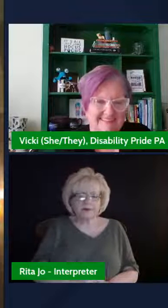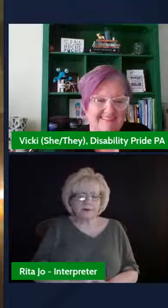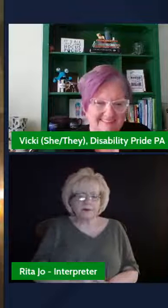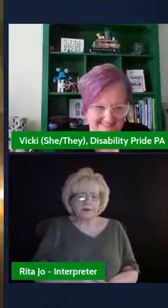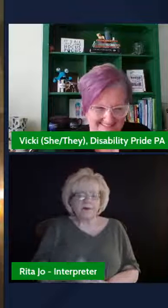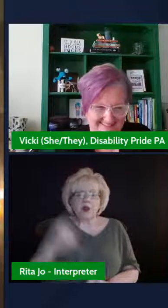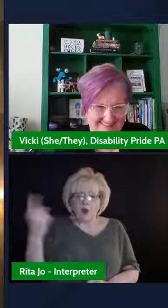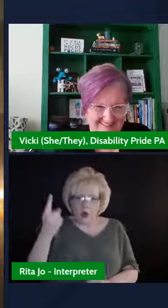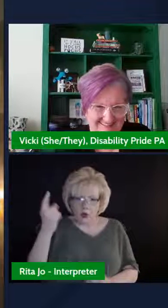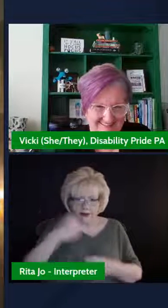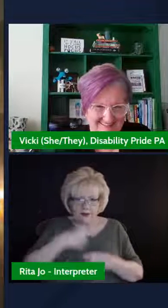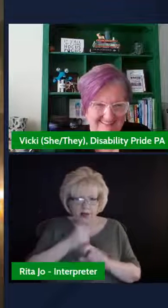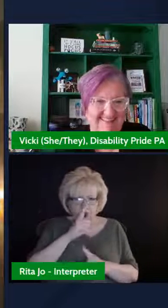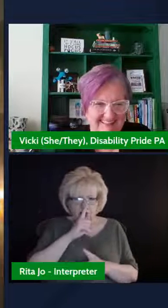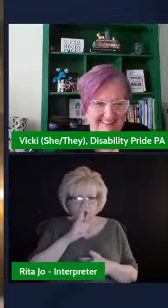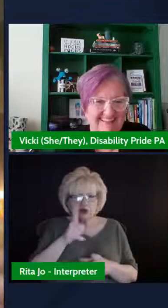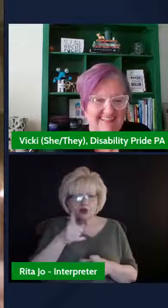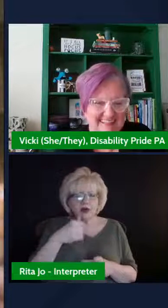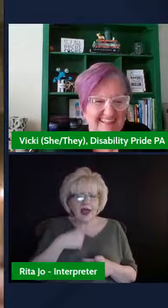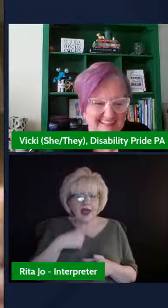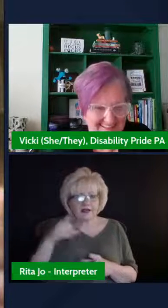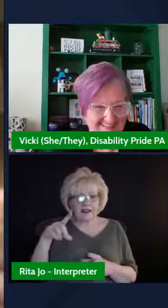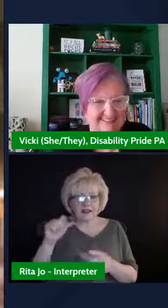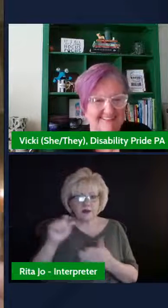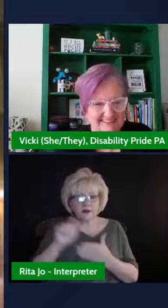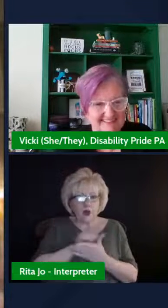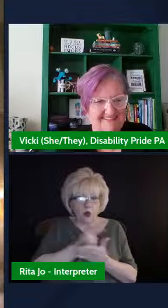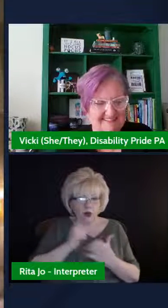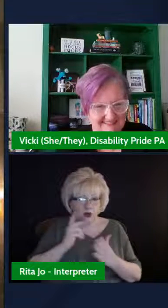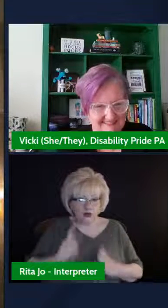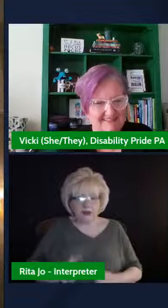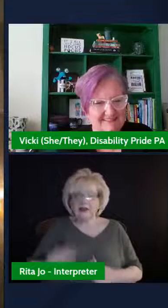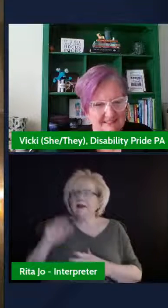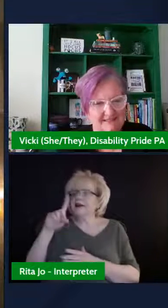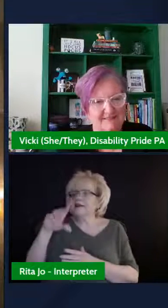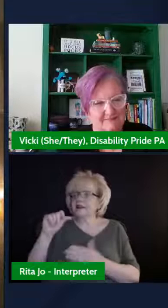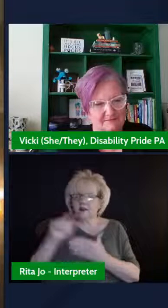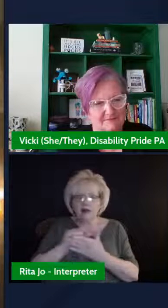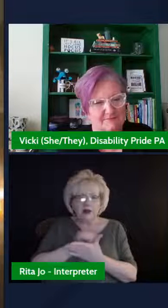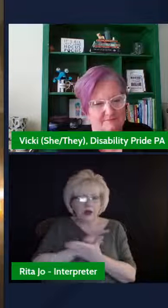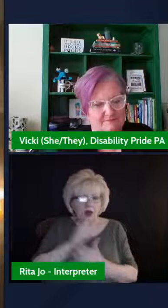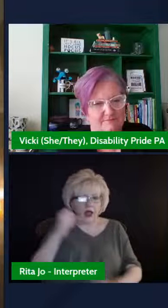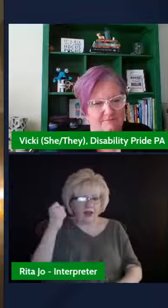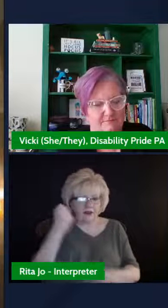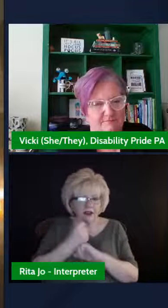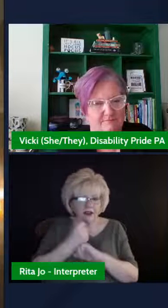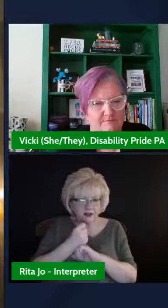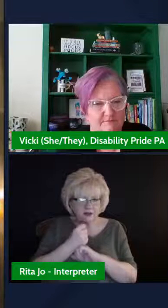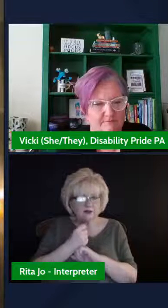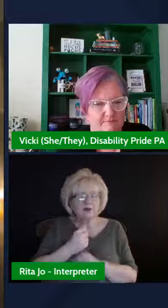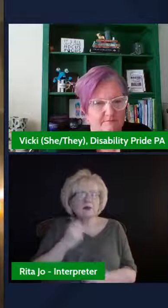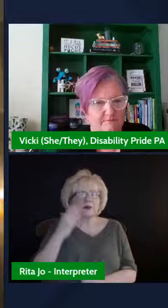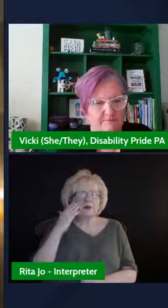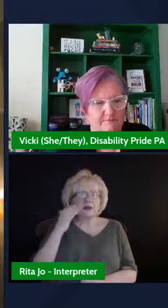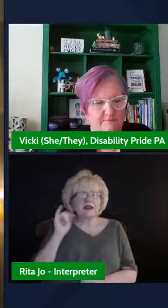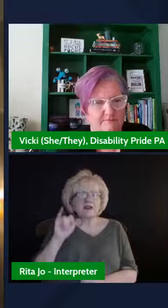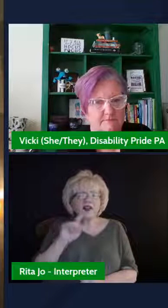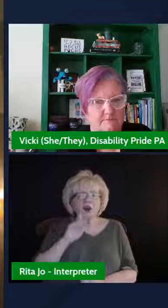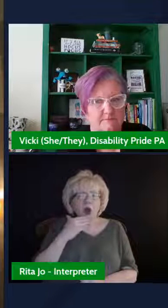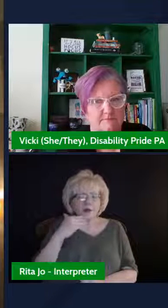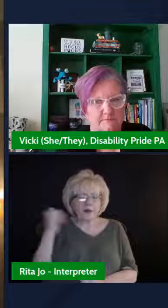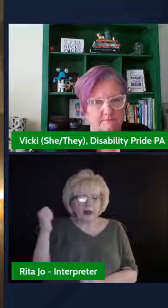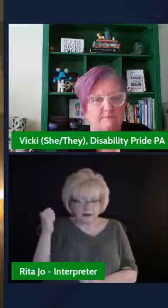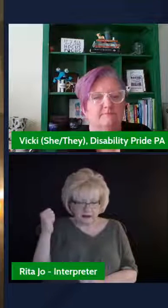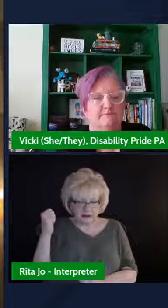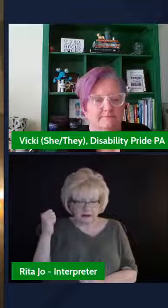always make sure you're engaging disability lawyers and disability law advocates Yes. because they will be the ones that are best equipped to